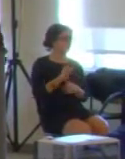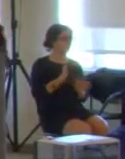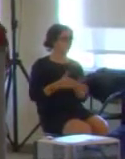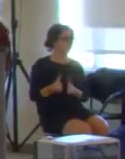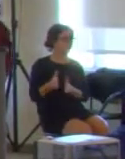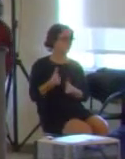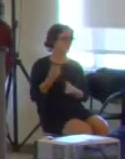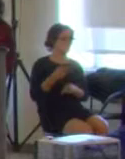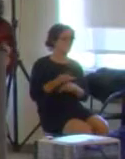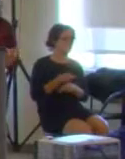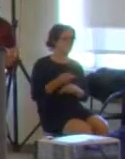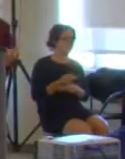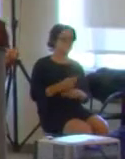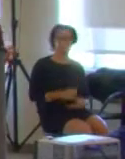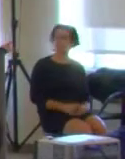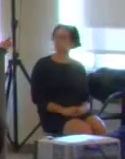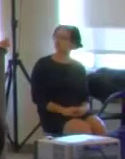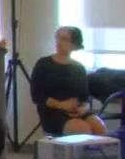plan.